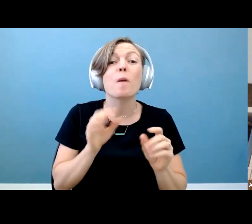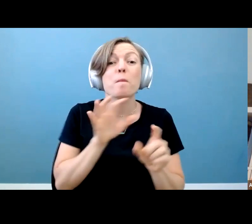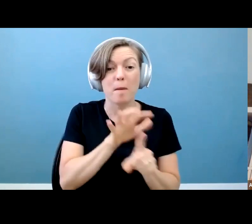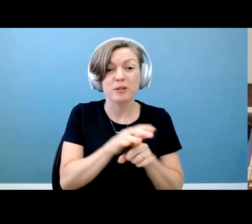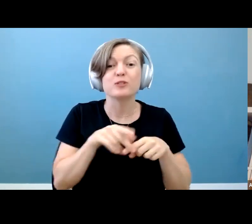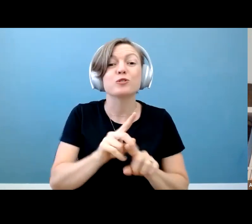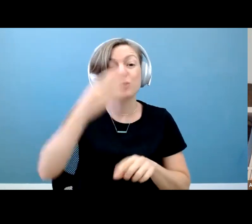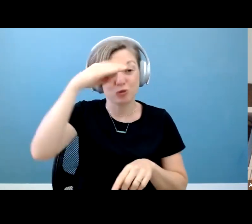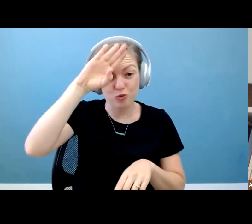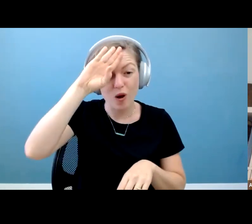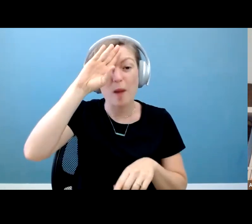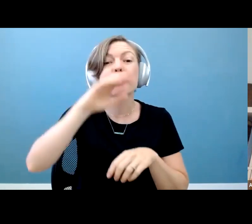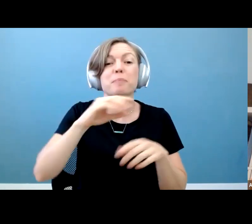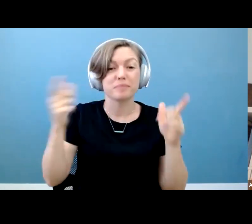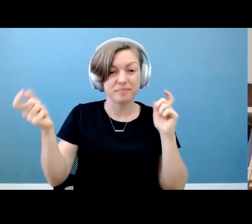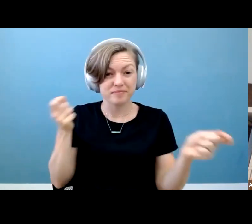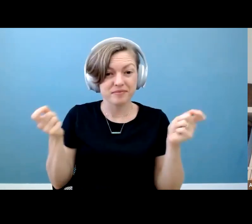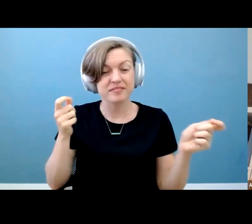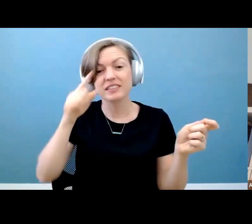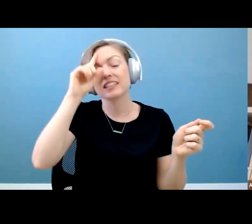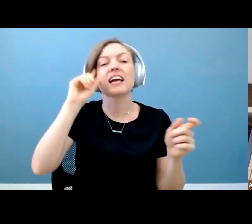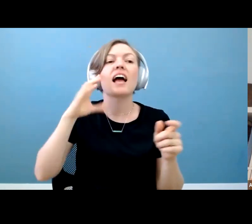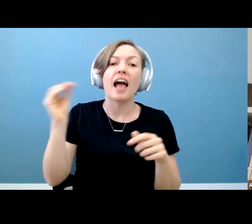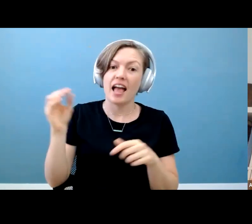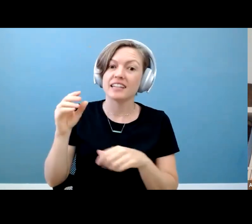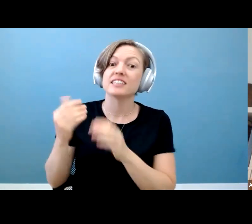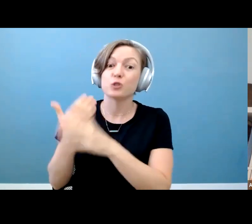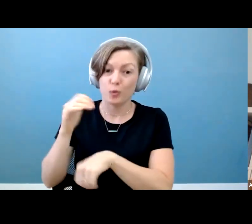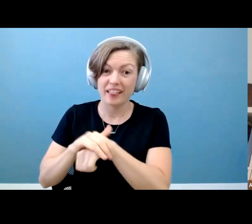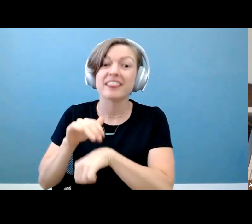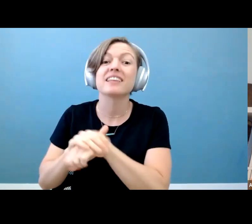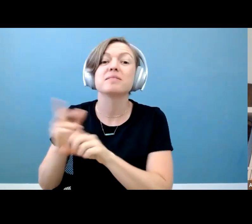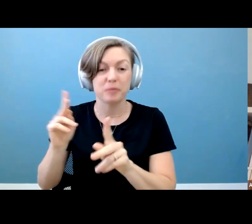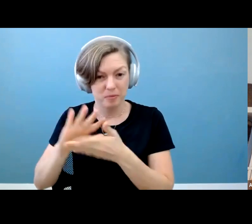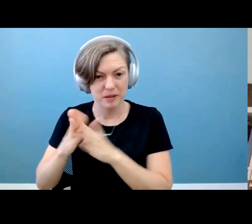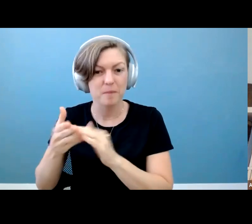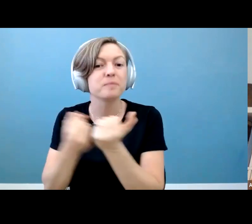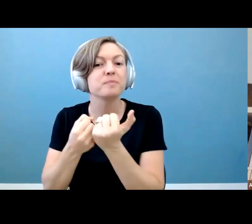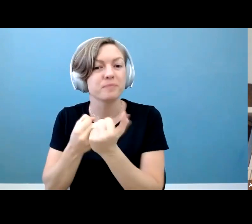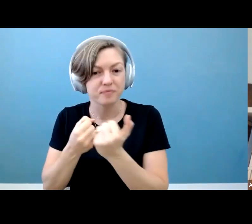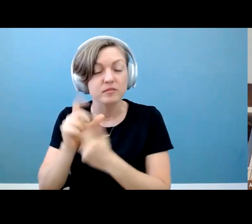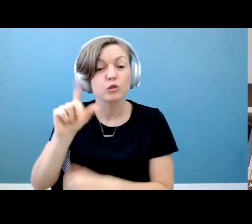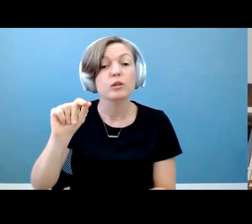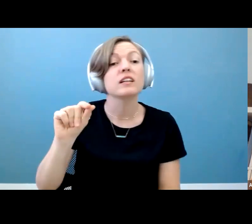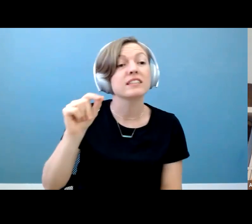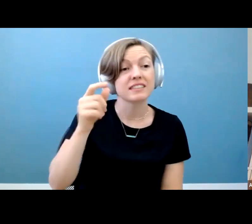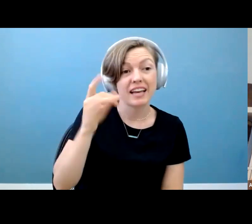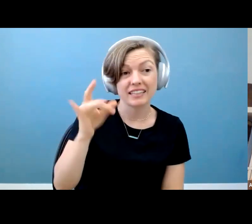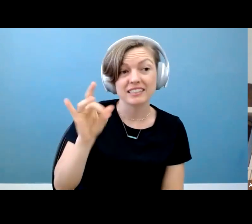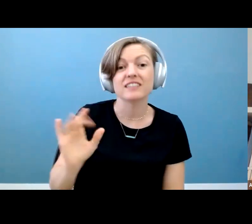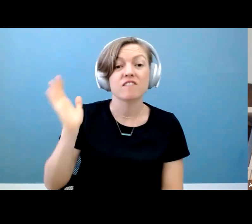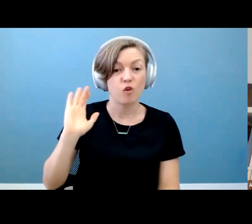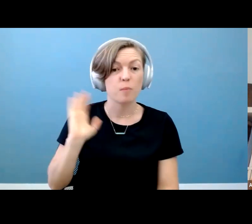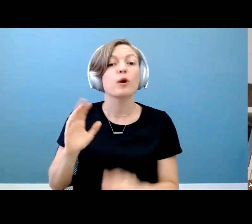supremacist advocacy in New England. For example, in 2018, former Maine Senator Eric